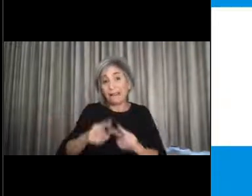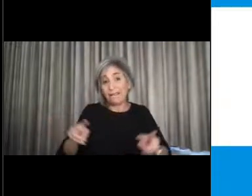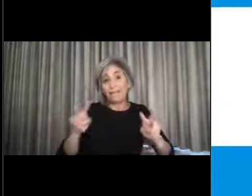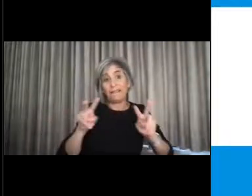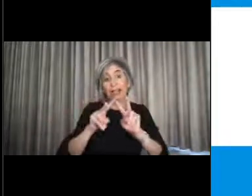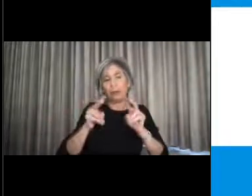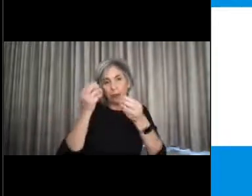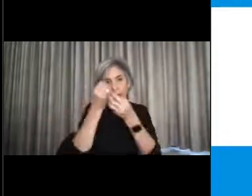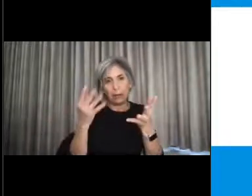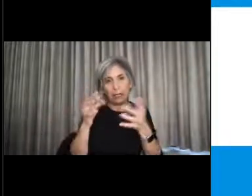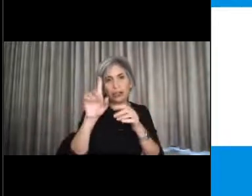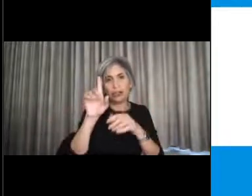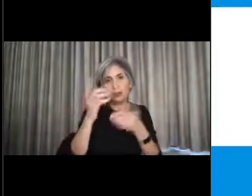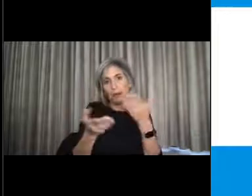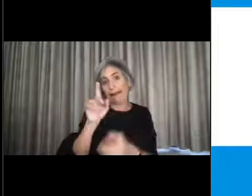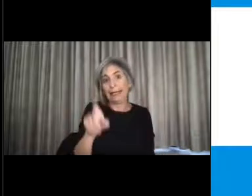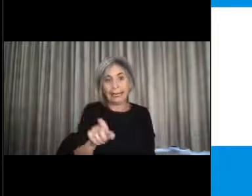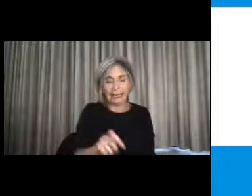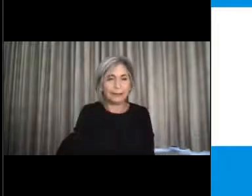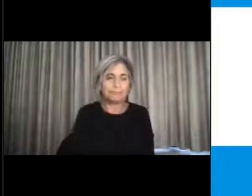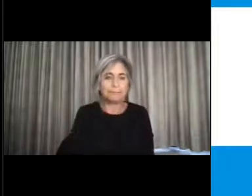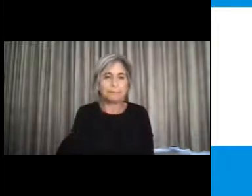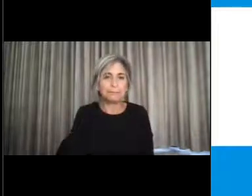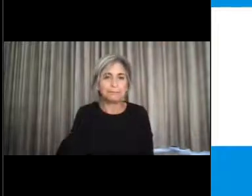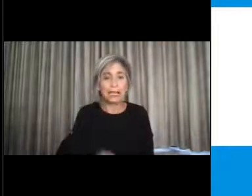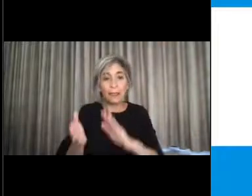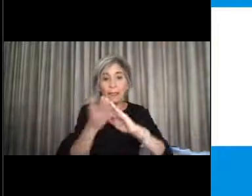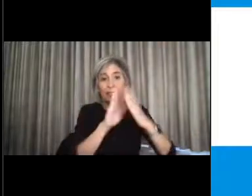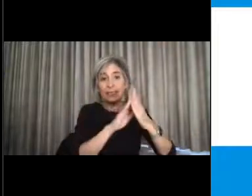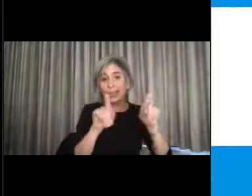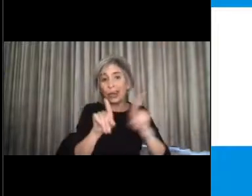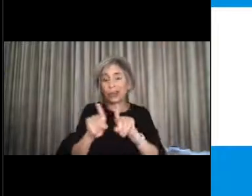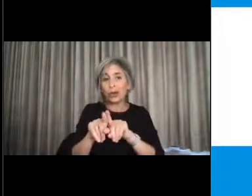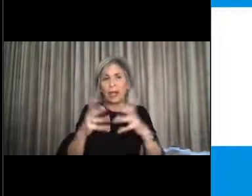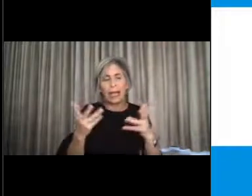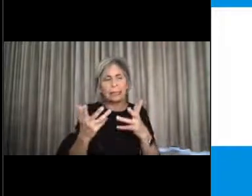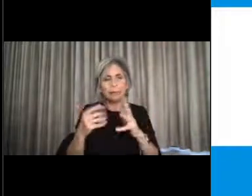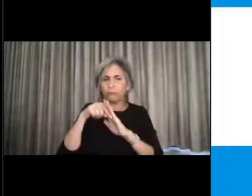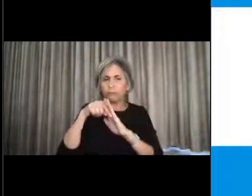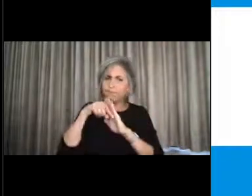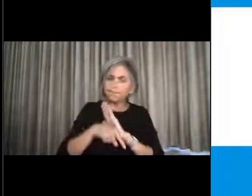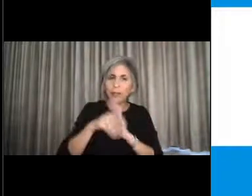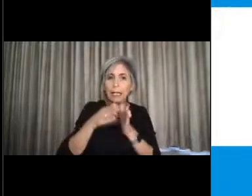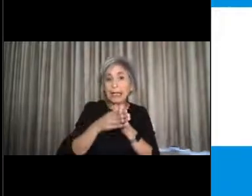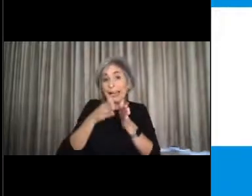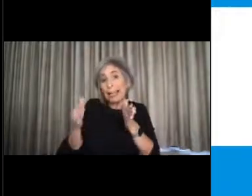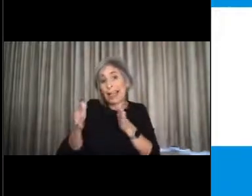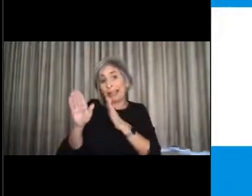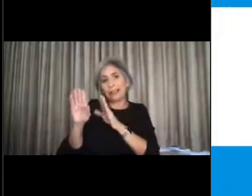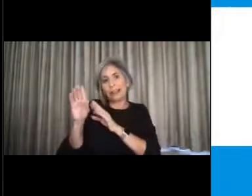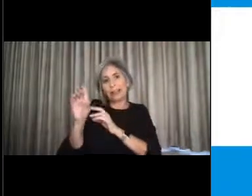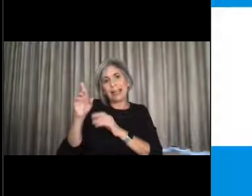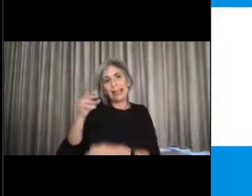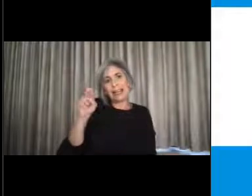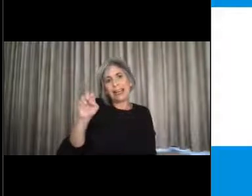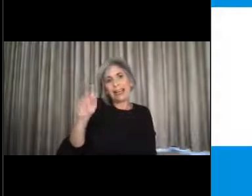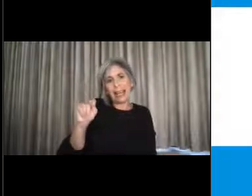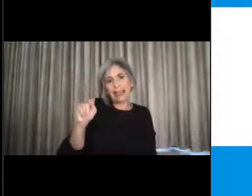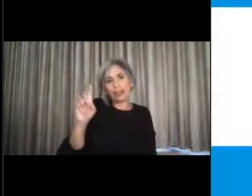might need. The city also has a very robust Nextdoor account, which is a social media network based